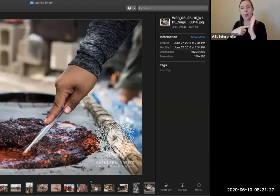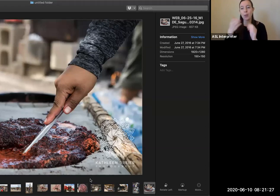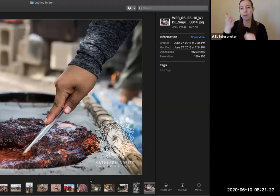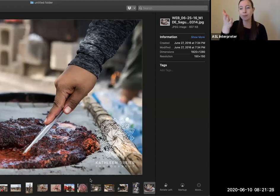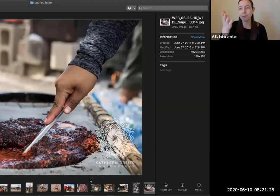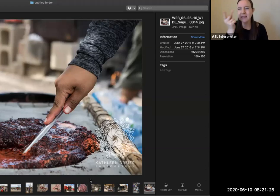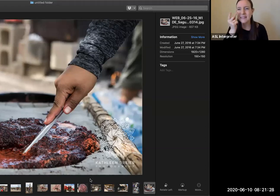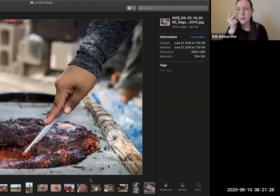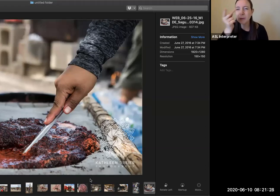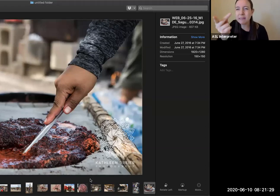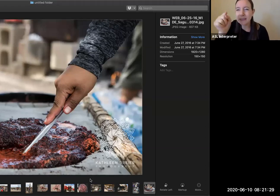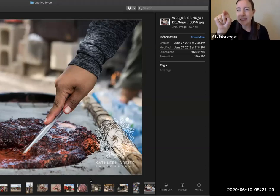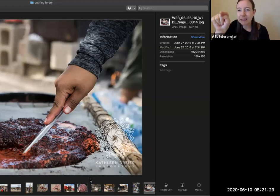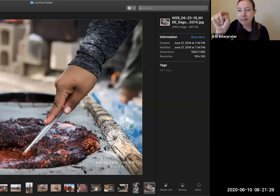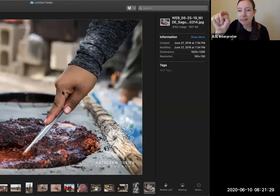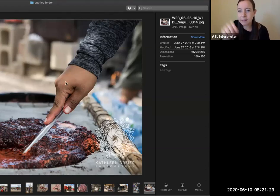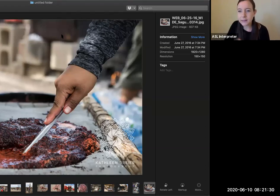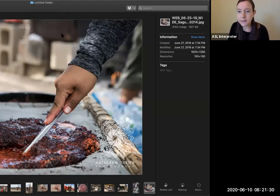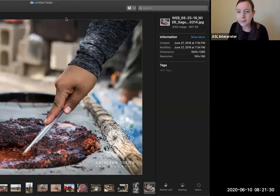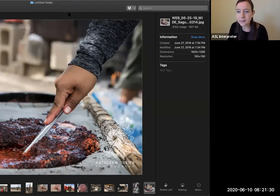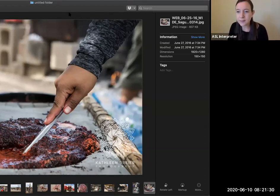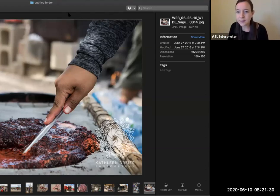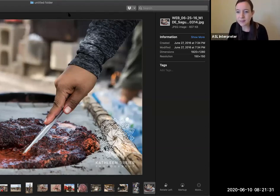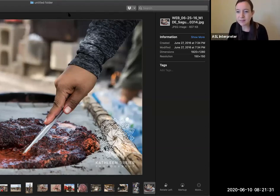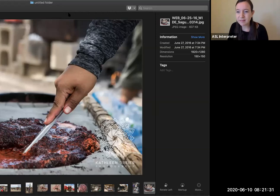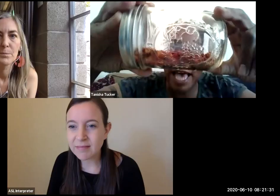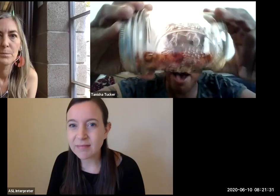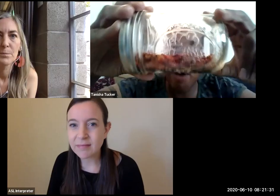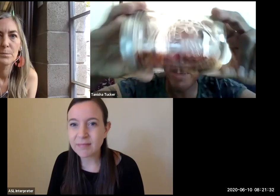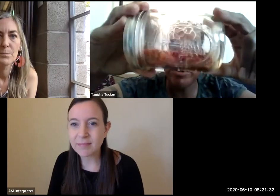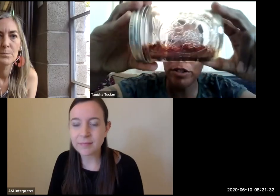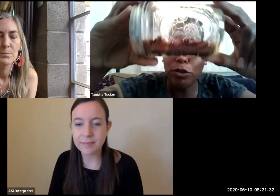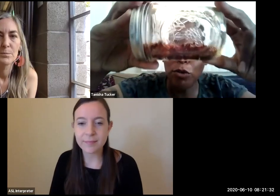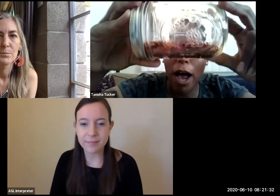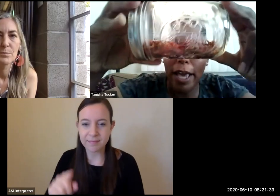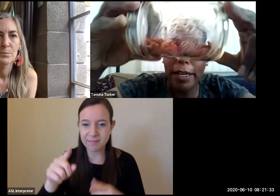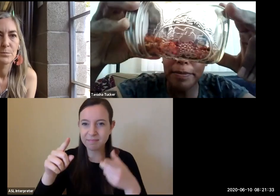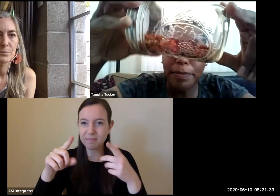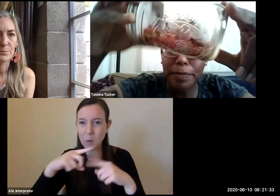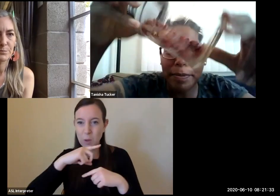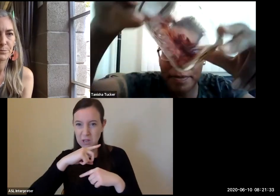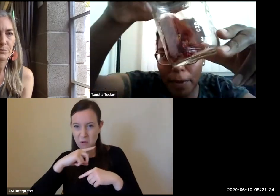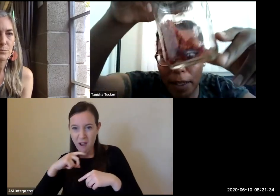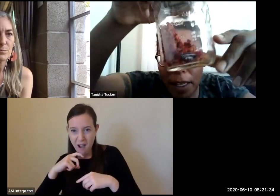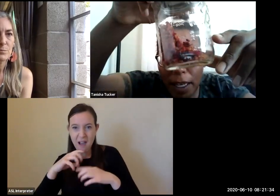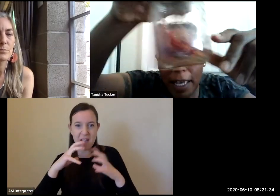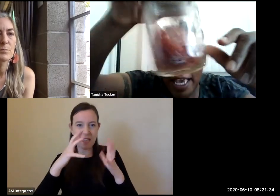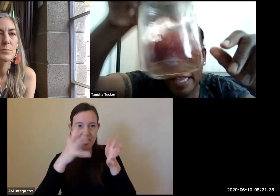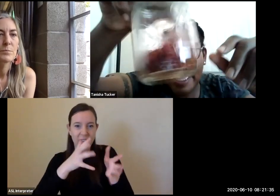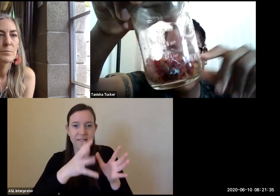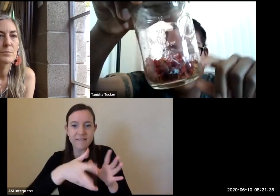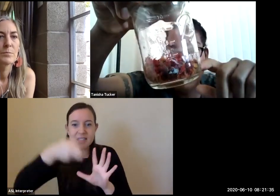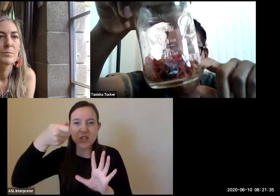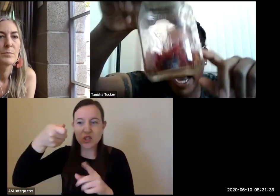if you can see it. So that's the fiber that comes out after it's dried.